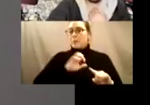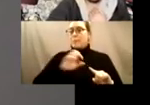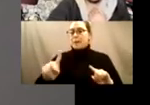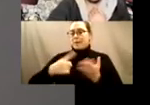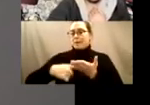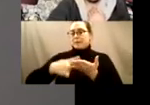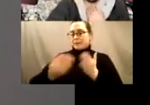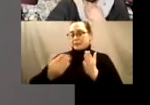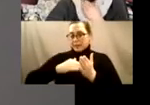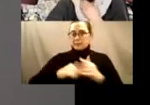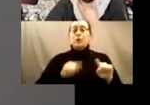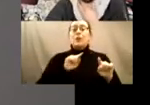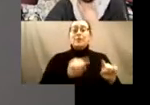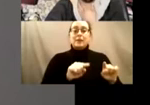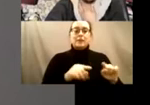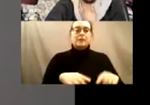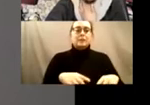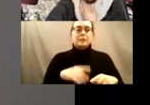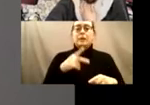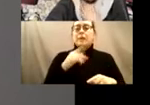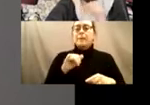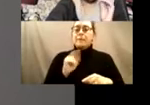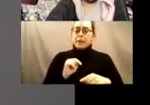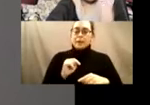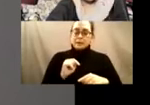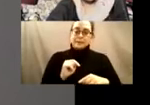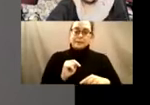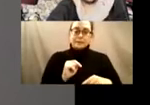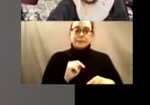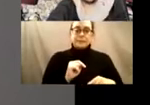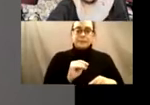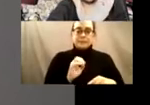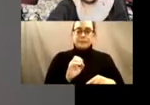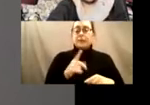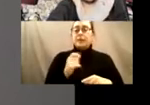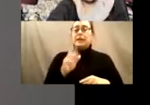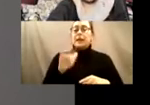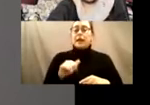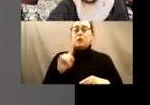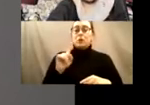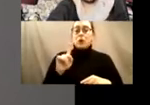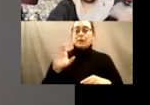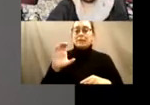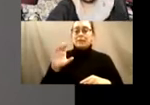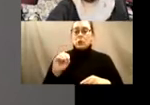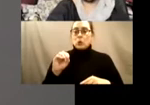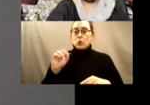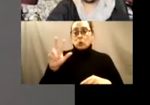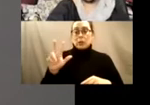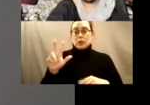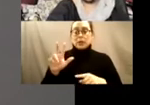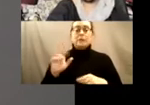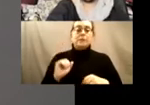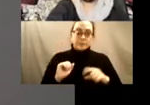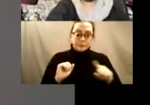So this piece is called Pain Map, and it was on exhibit at Gallery 1C03 last January and was one of the pieces I made